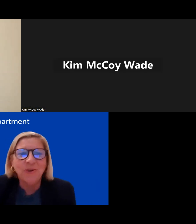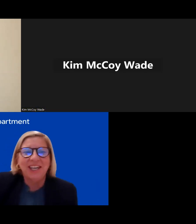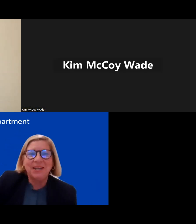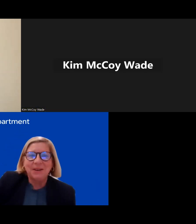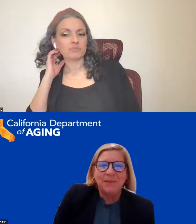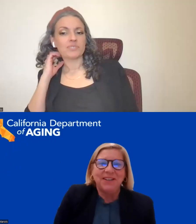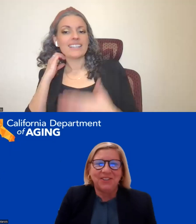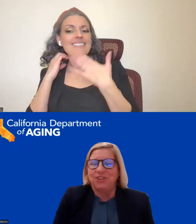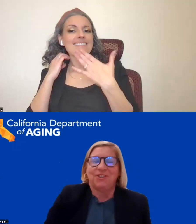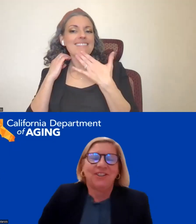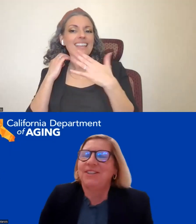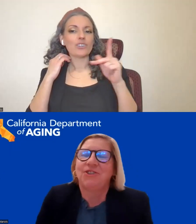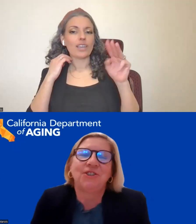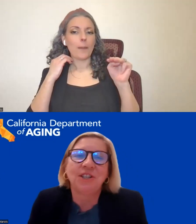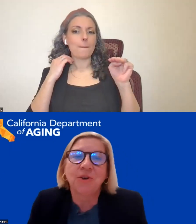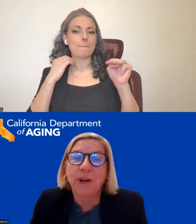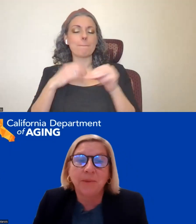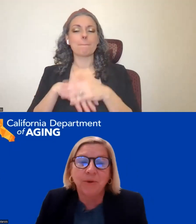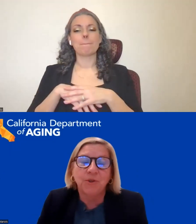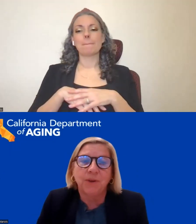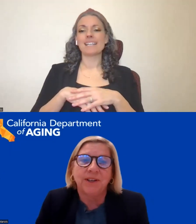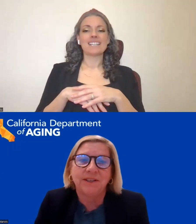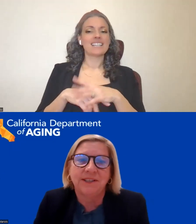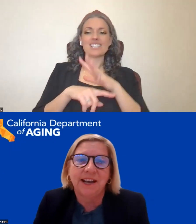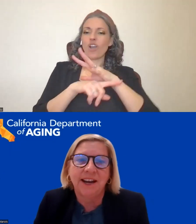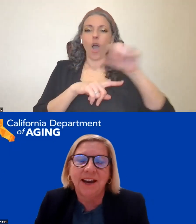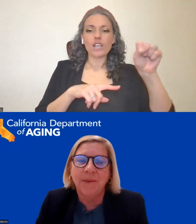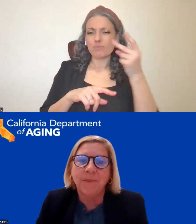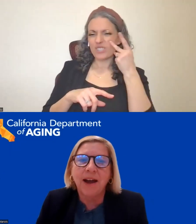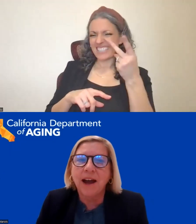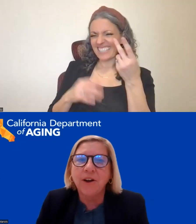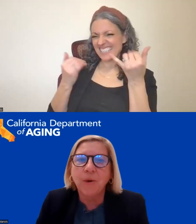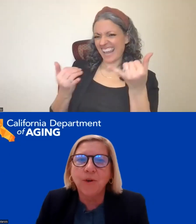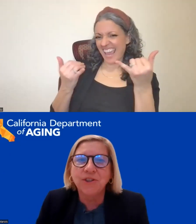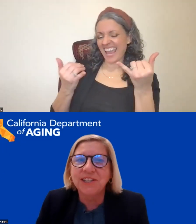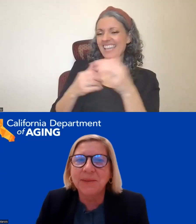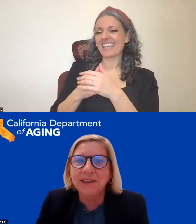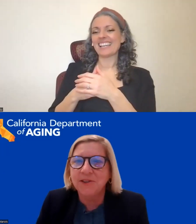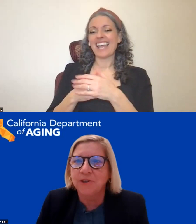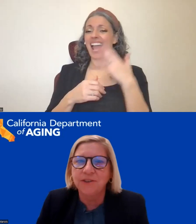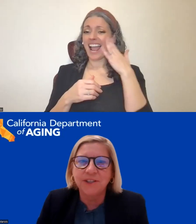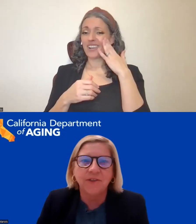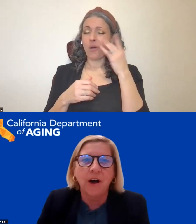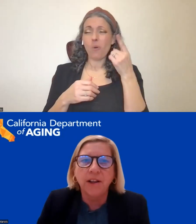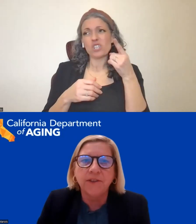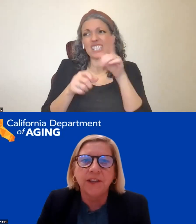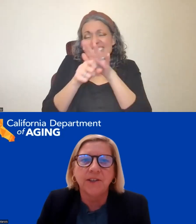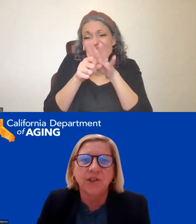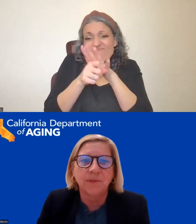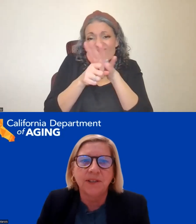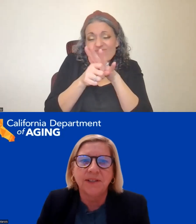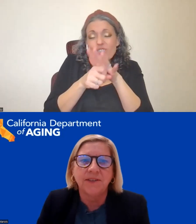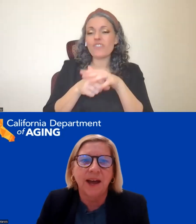Thank you, Kim. And it's just incredible to witness today. I know we're just skimming the surface of all of